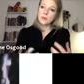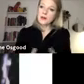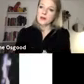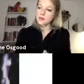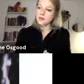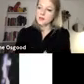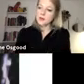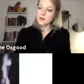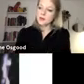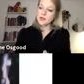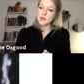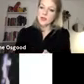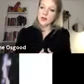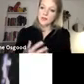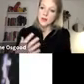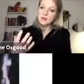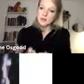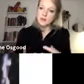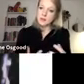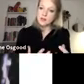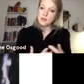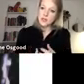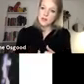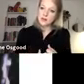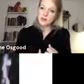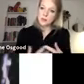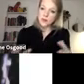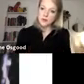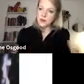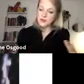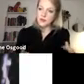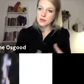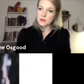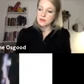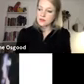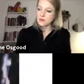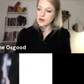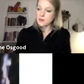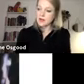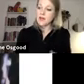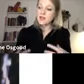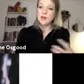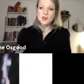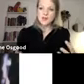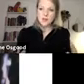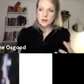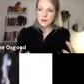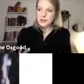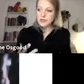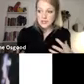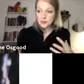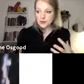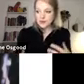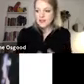we hope captures the way in which research undertaken with a feminist new materialist framing looks and